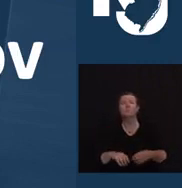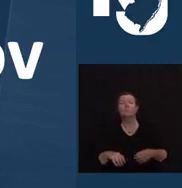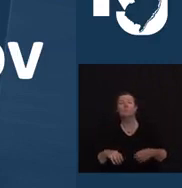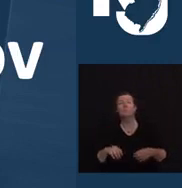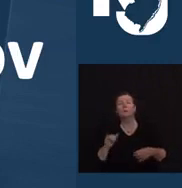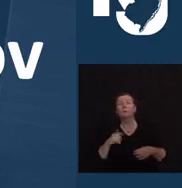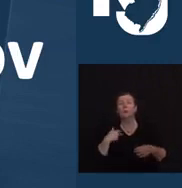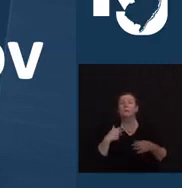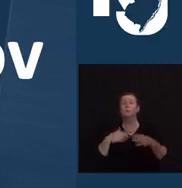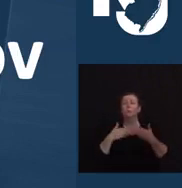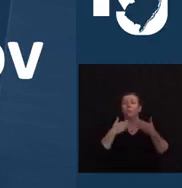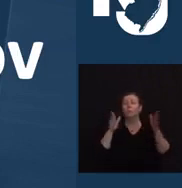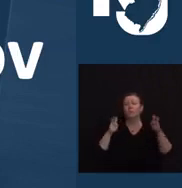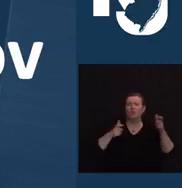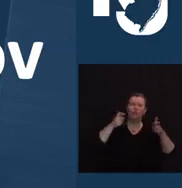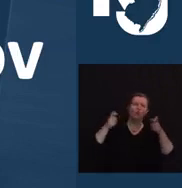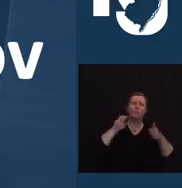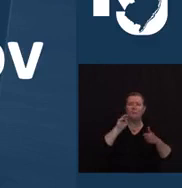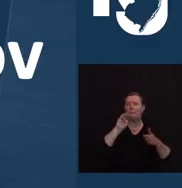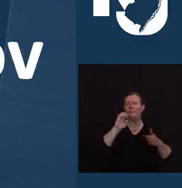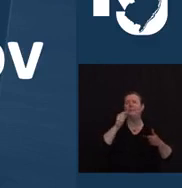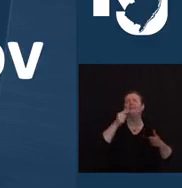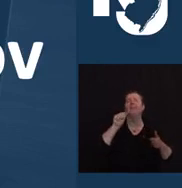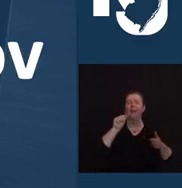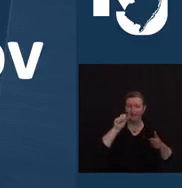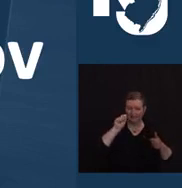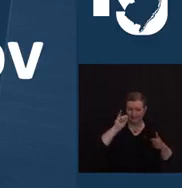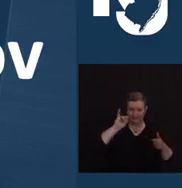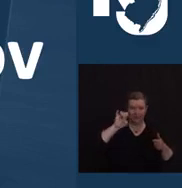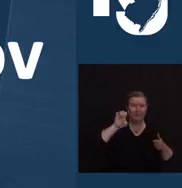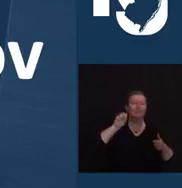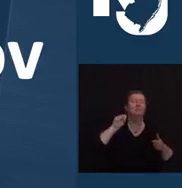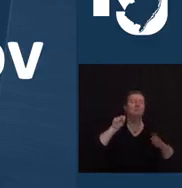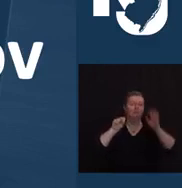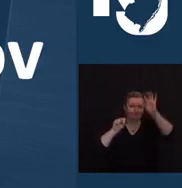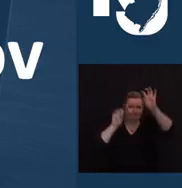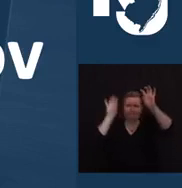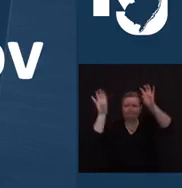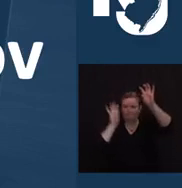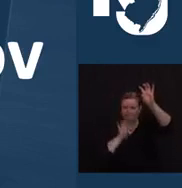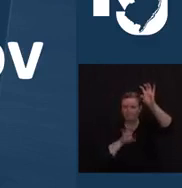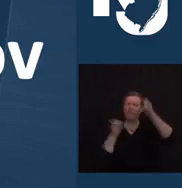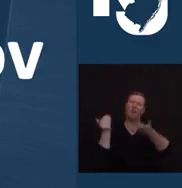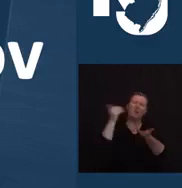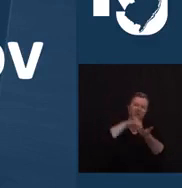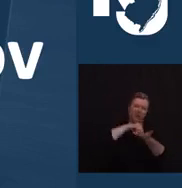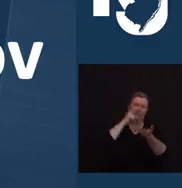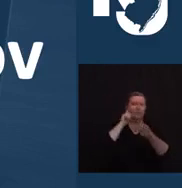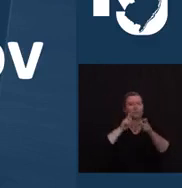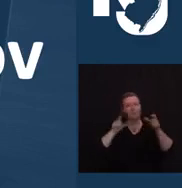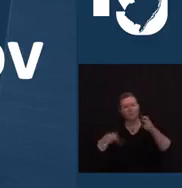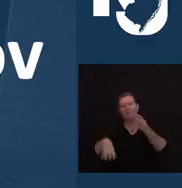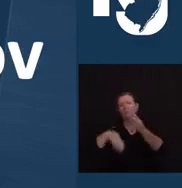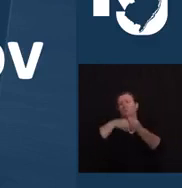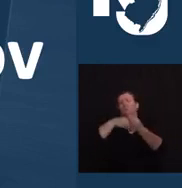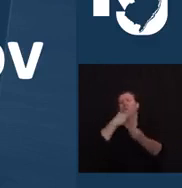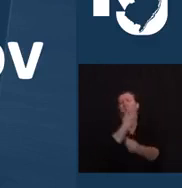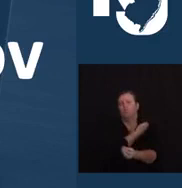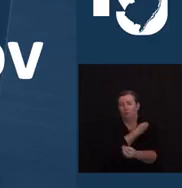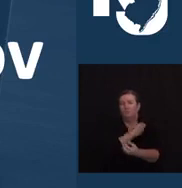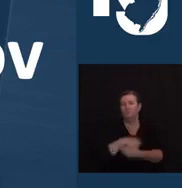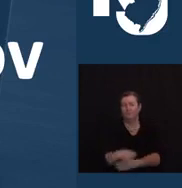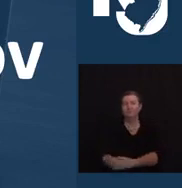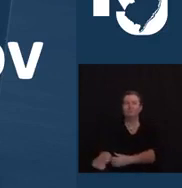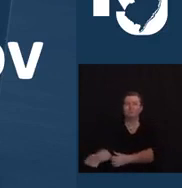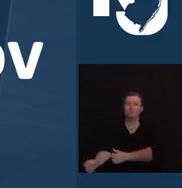sites and mega sites to serve the millions of individuals who will become eligible for booster shots this fall. We believe we can